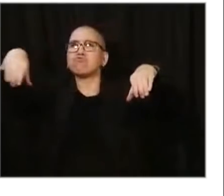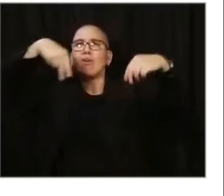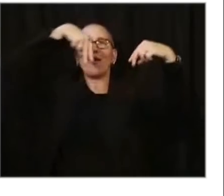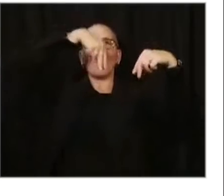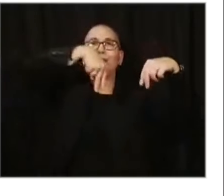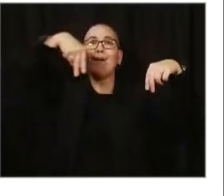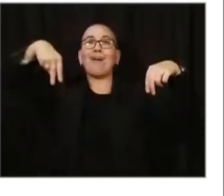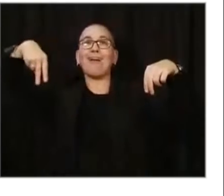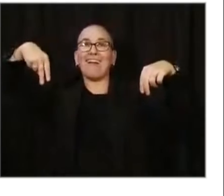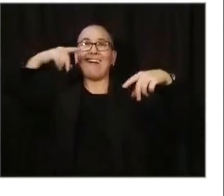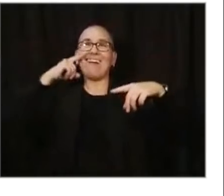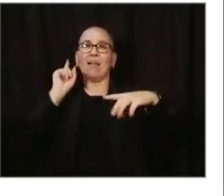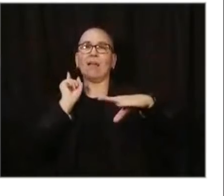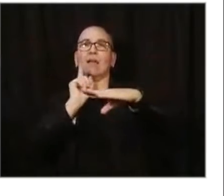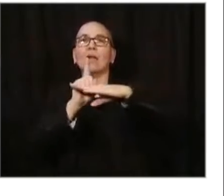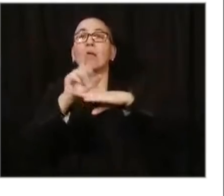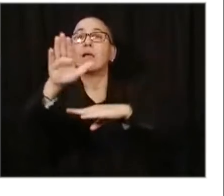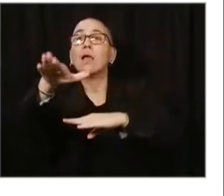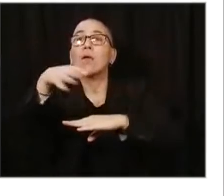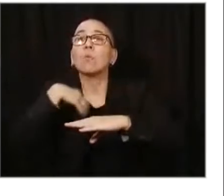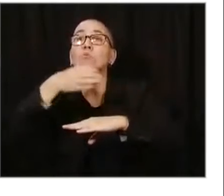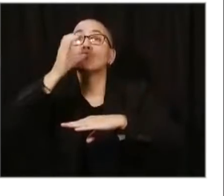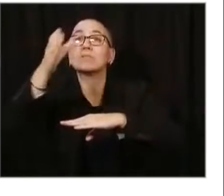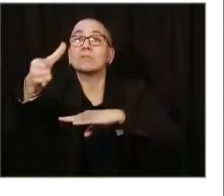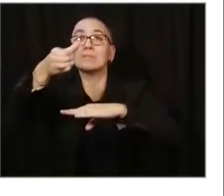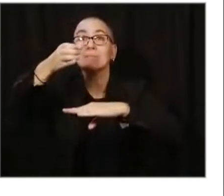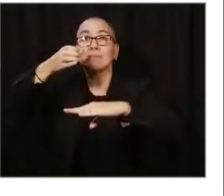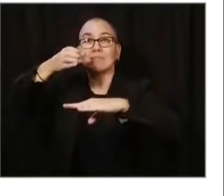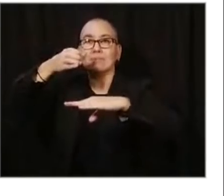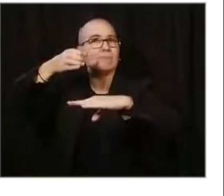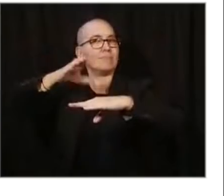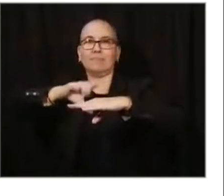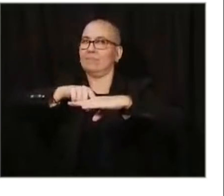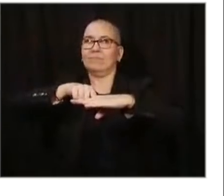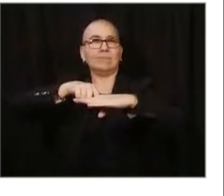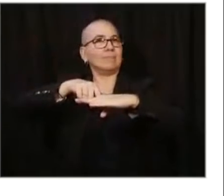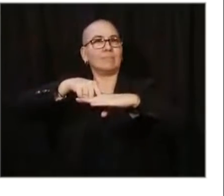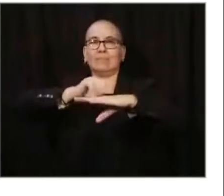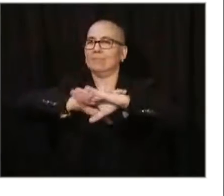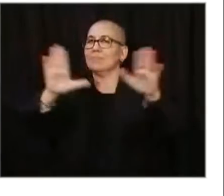need to be seated at tables. No bar games that require standing is permitted.